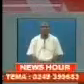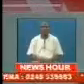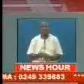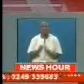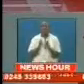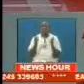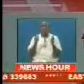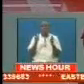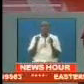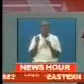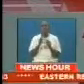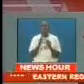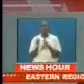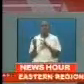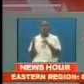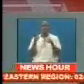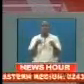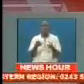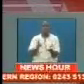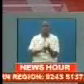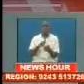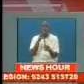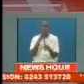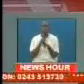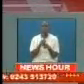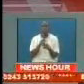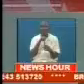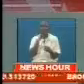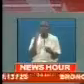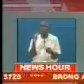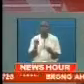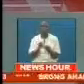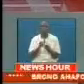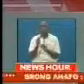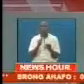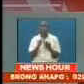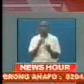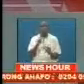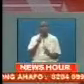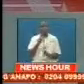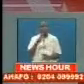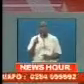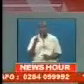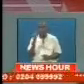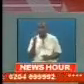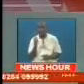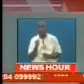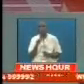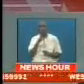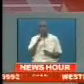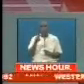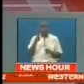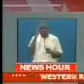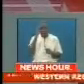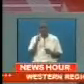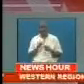There is a general low turnout for the ongoing limited voter registration exercise in the Volta region. This was the observation when the